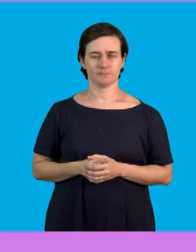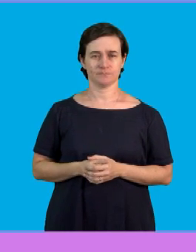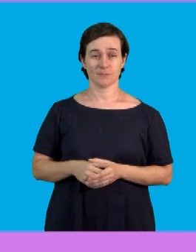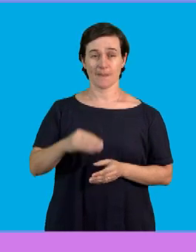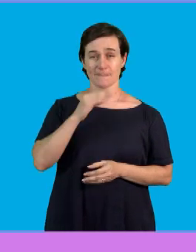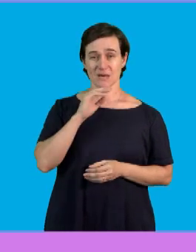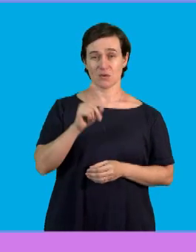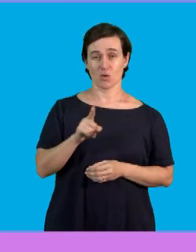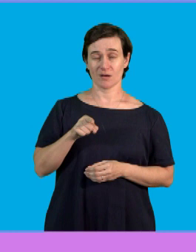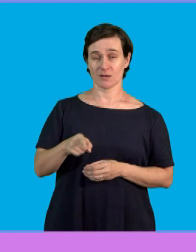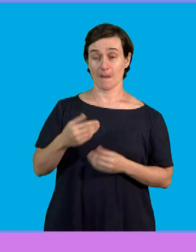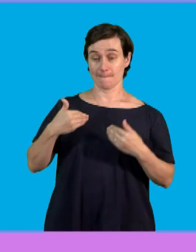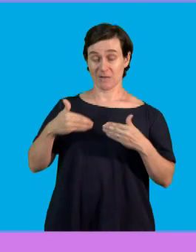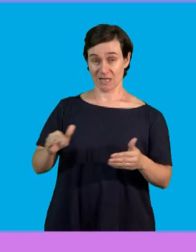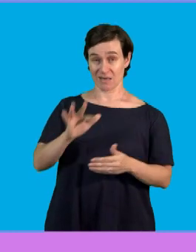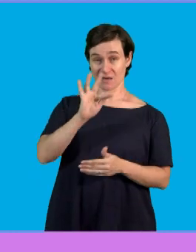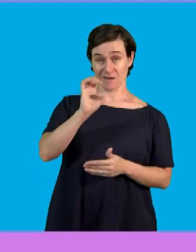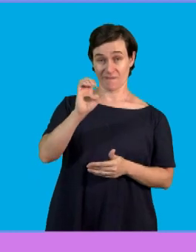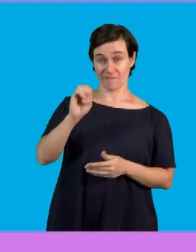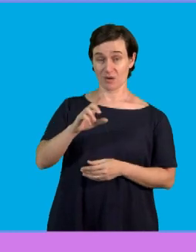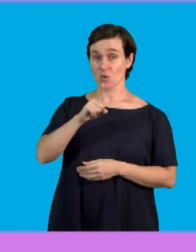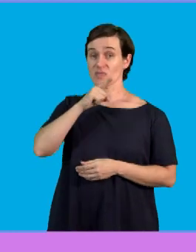initial fee of